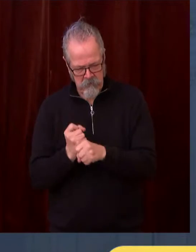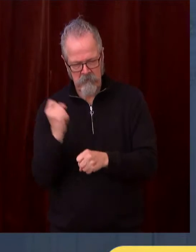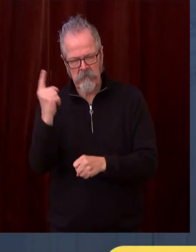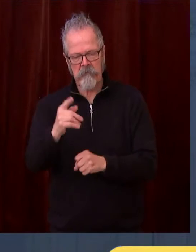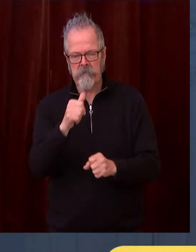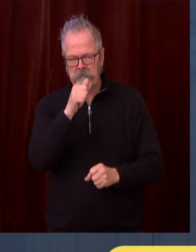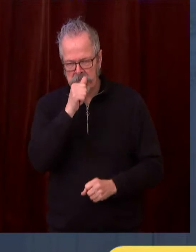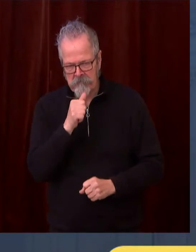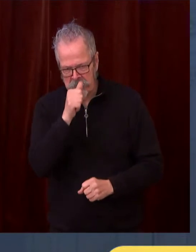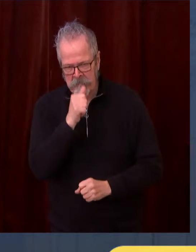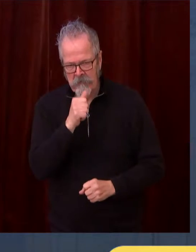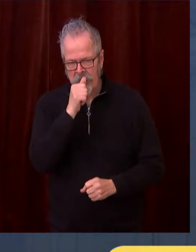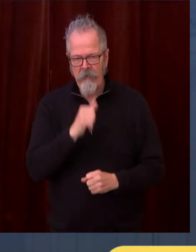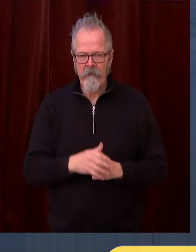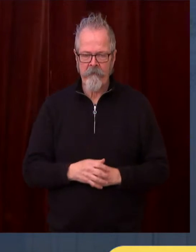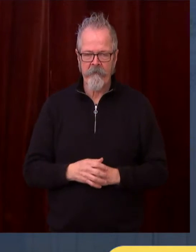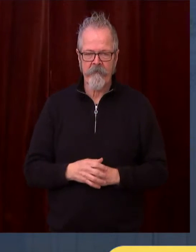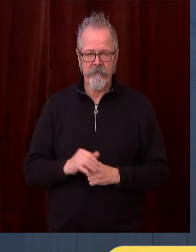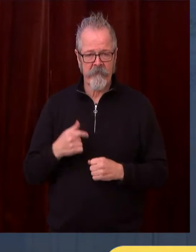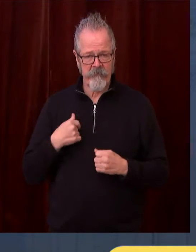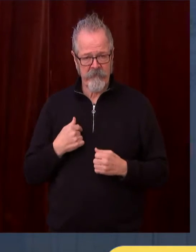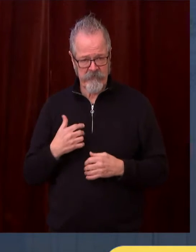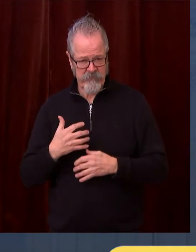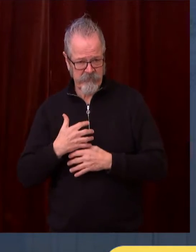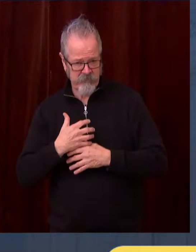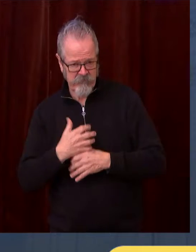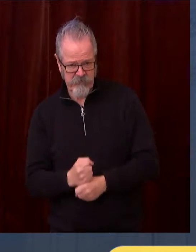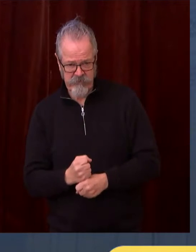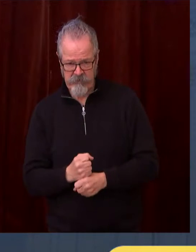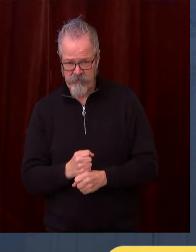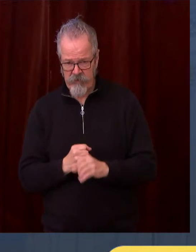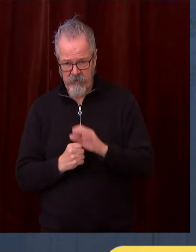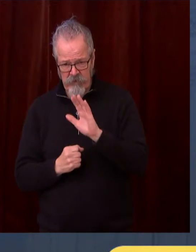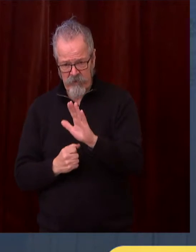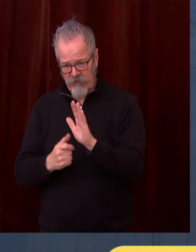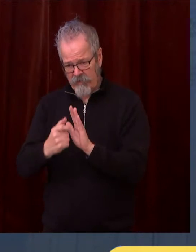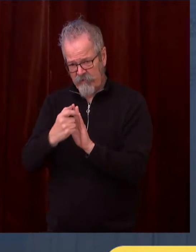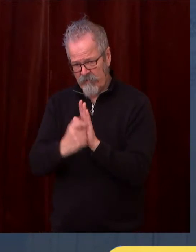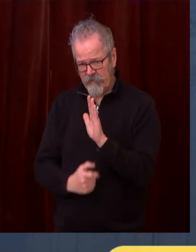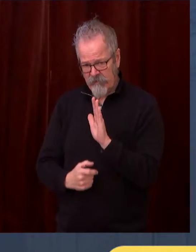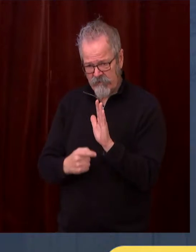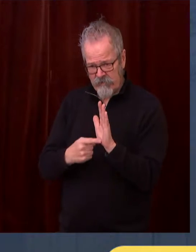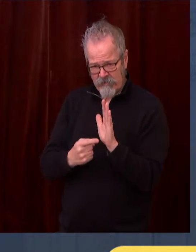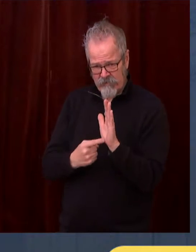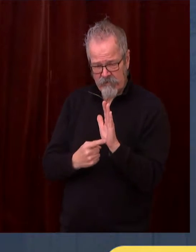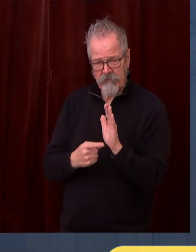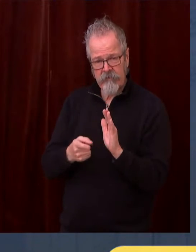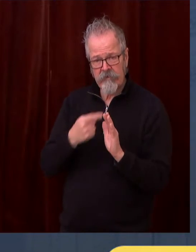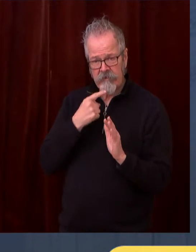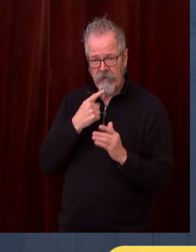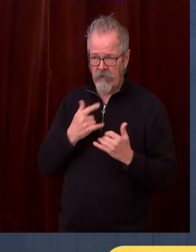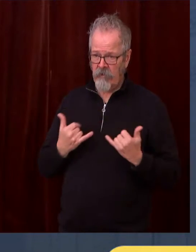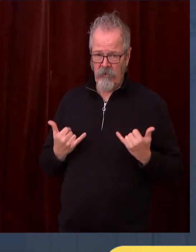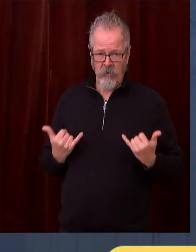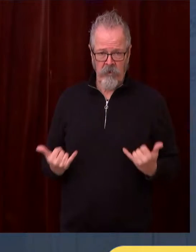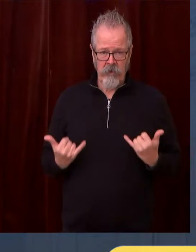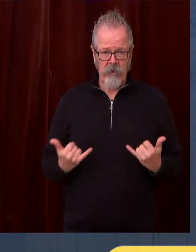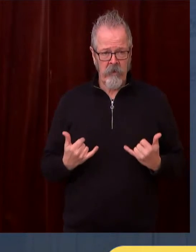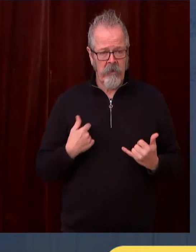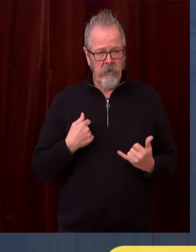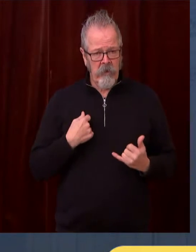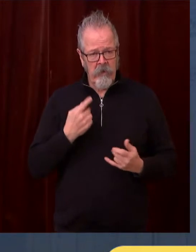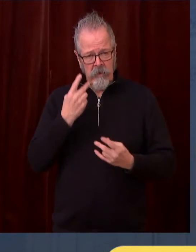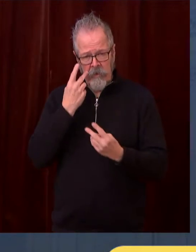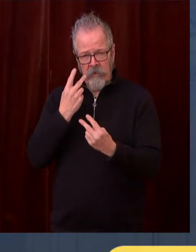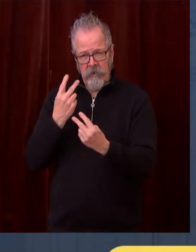recognize the original purpose of the season, to celebrate peace and quietude